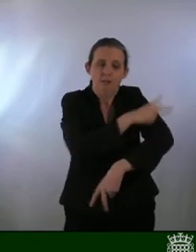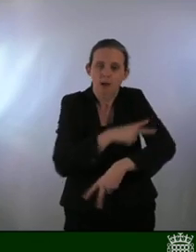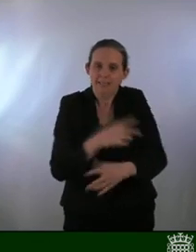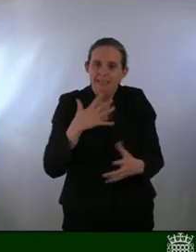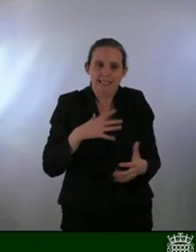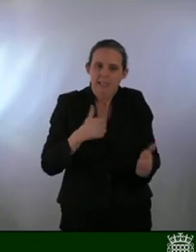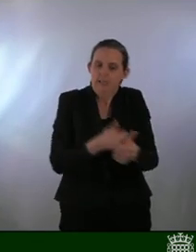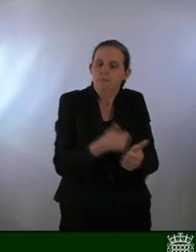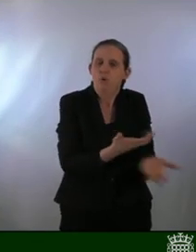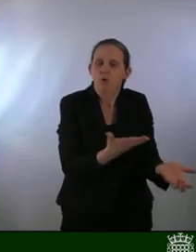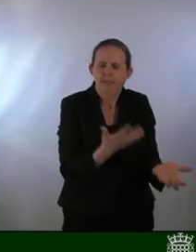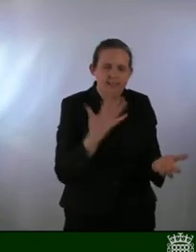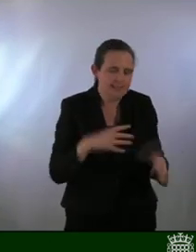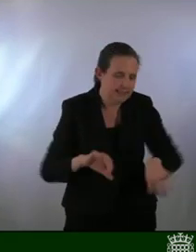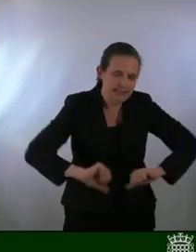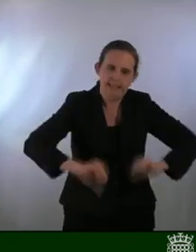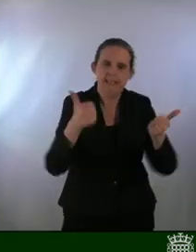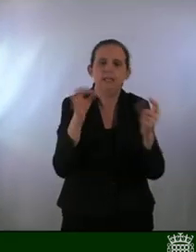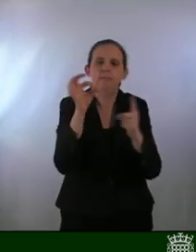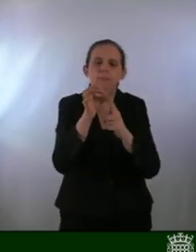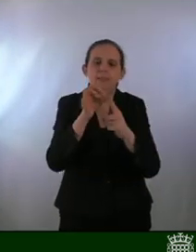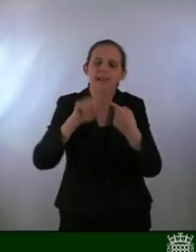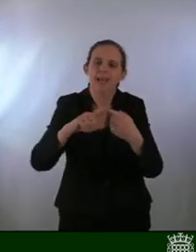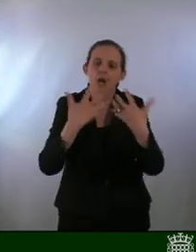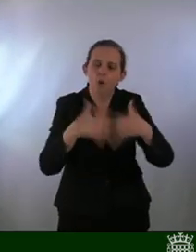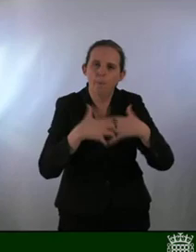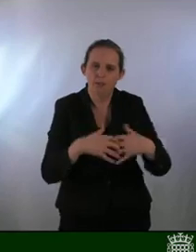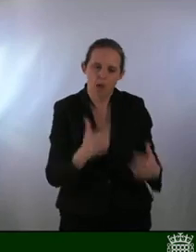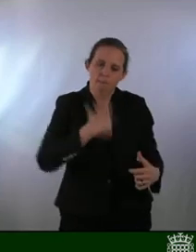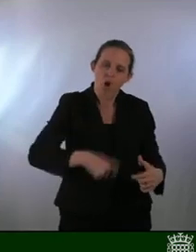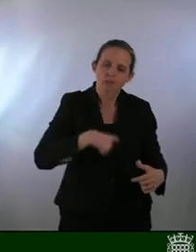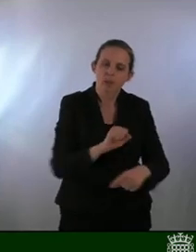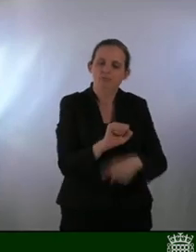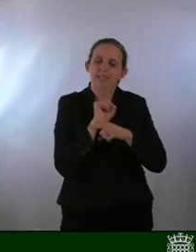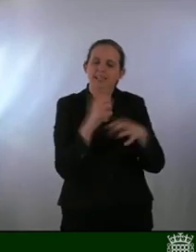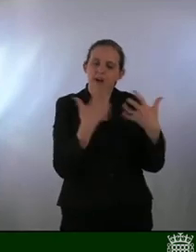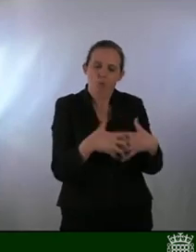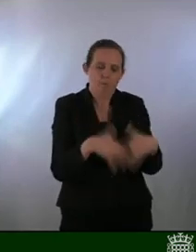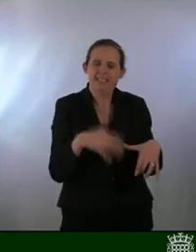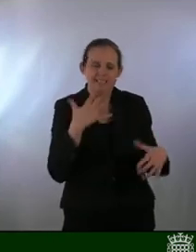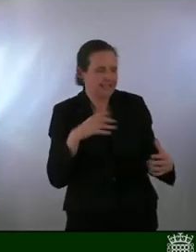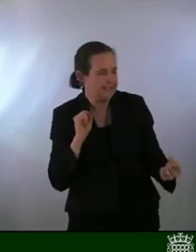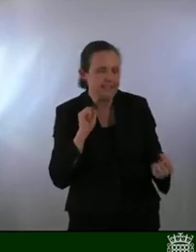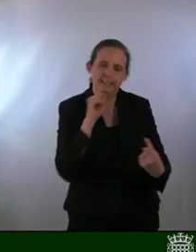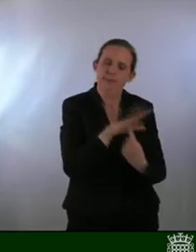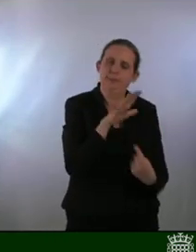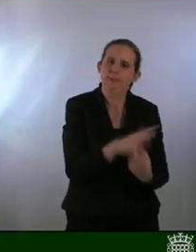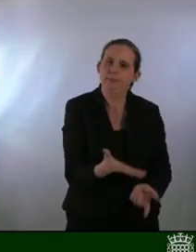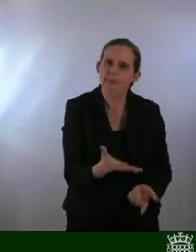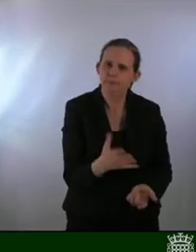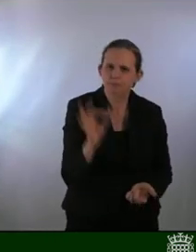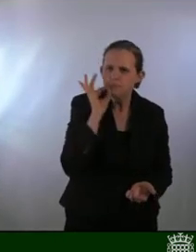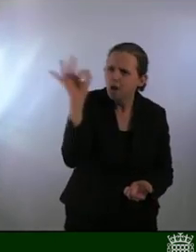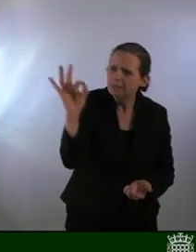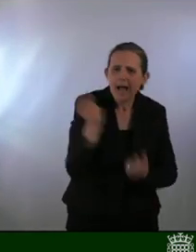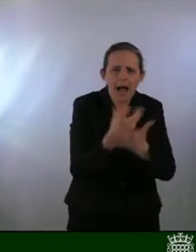quality PPE equipment, whether in secondary care or primary care. And on the issue of ICU beds, can he tell us how many additional